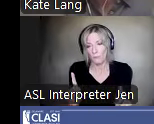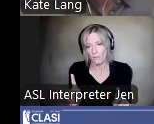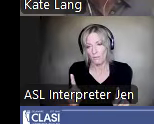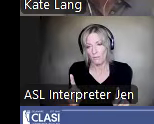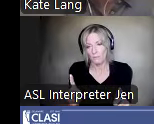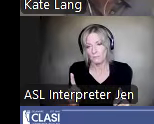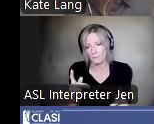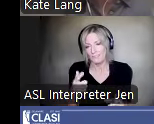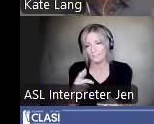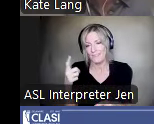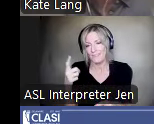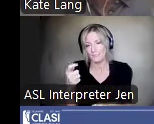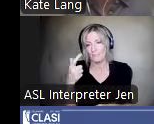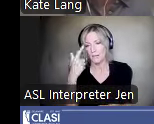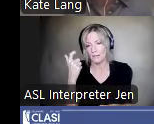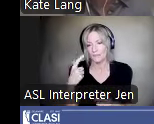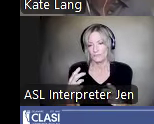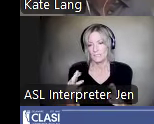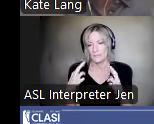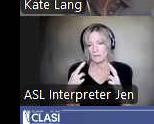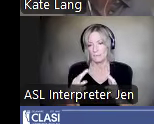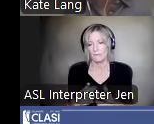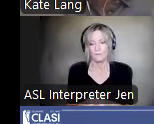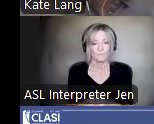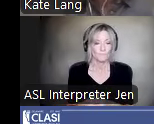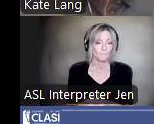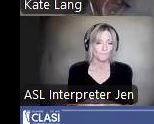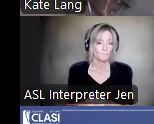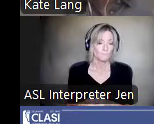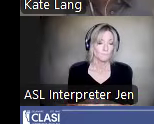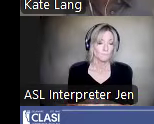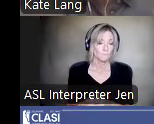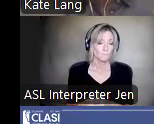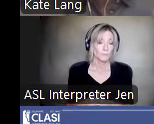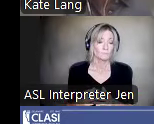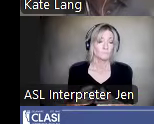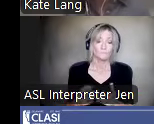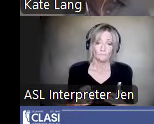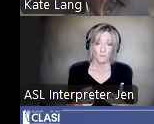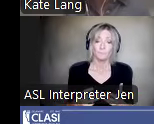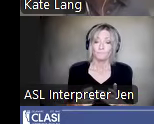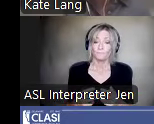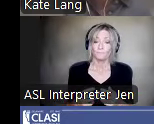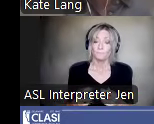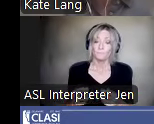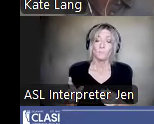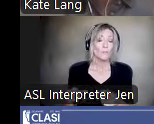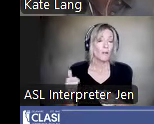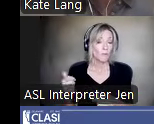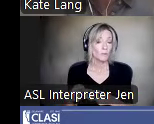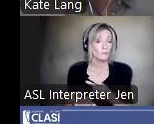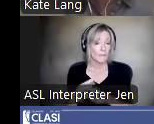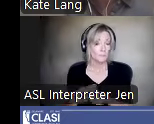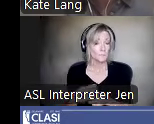receiving benefits from SSA are retired workers. But there, as I mentioned earlier, there are other types of